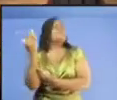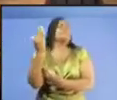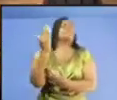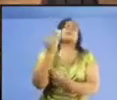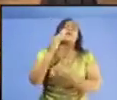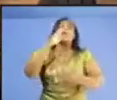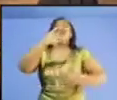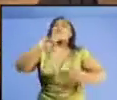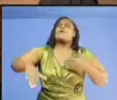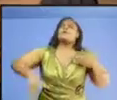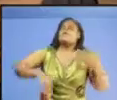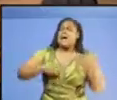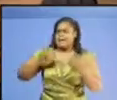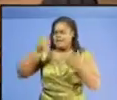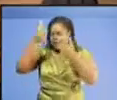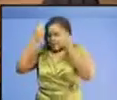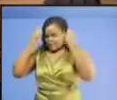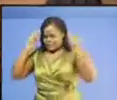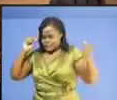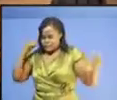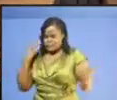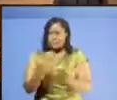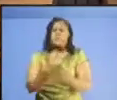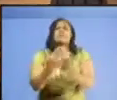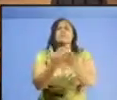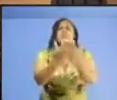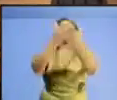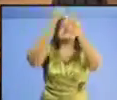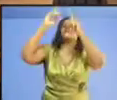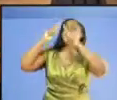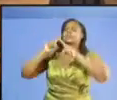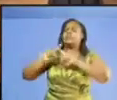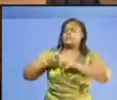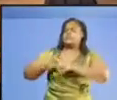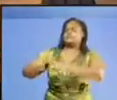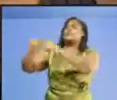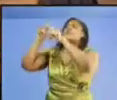Hey! And all my life you have been